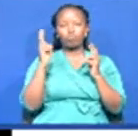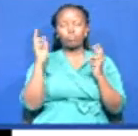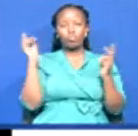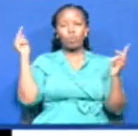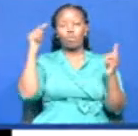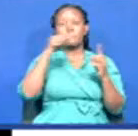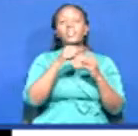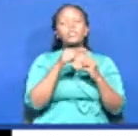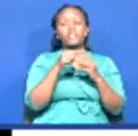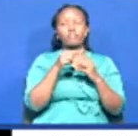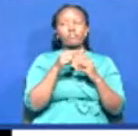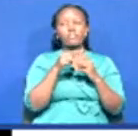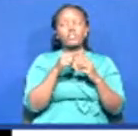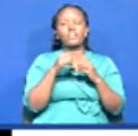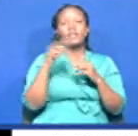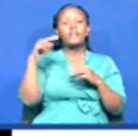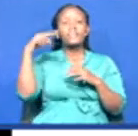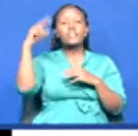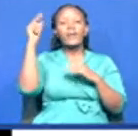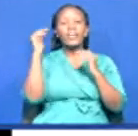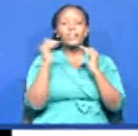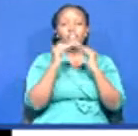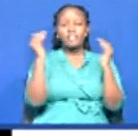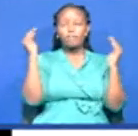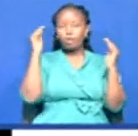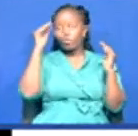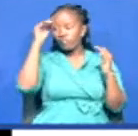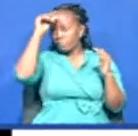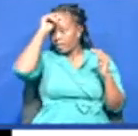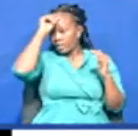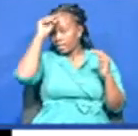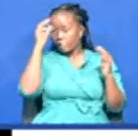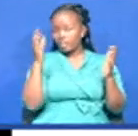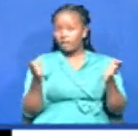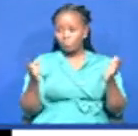at the highest level of government,